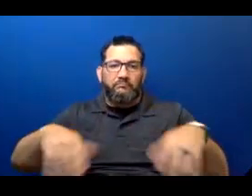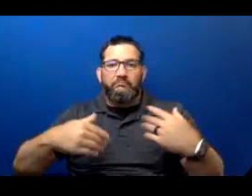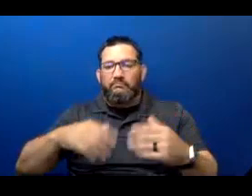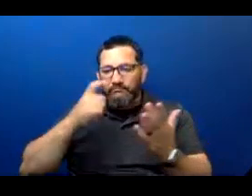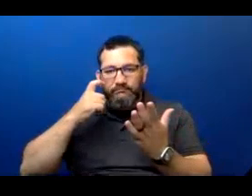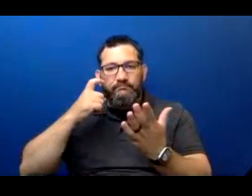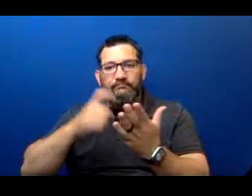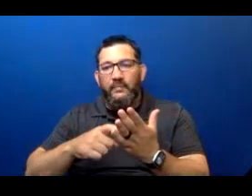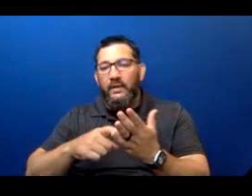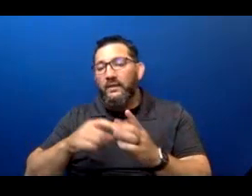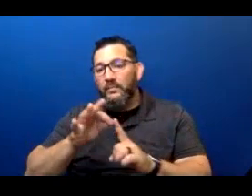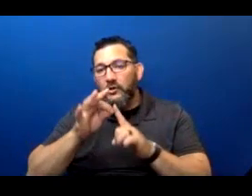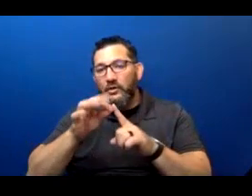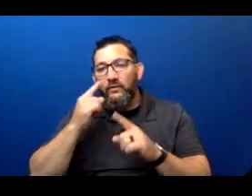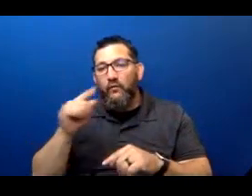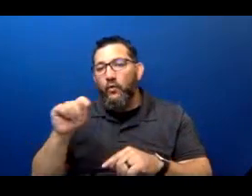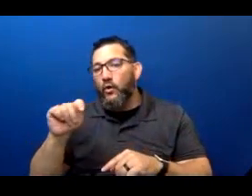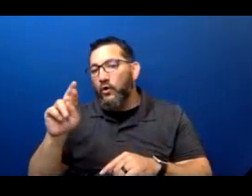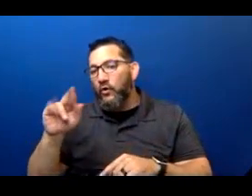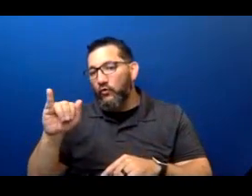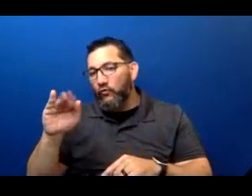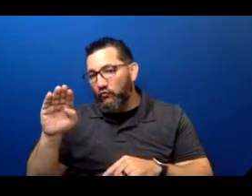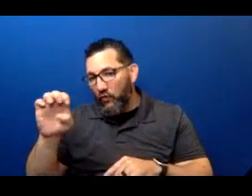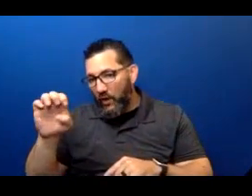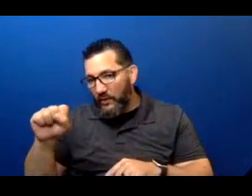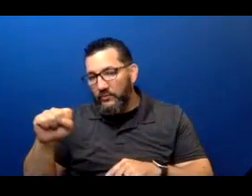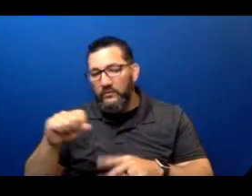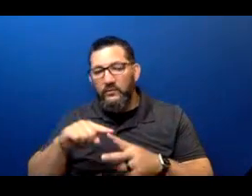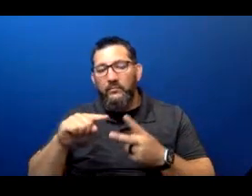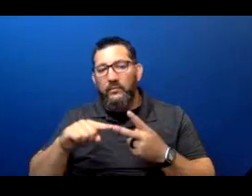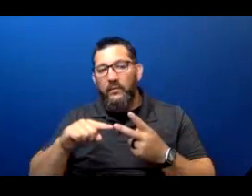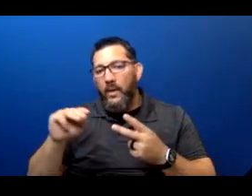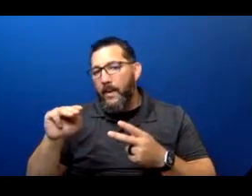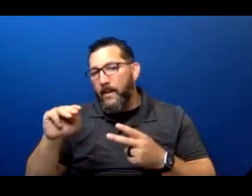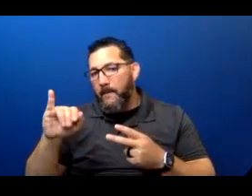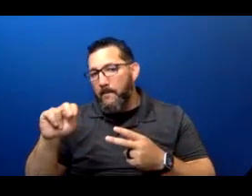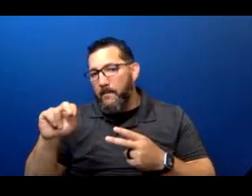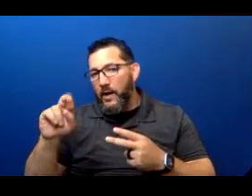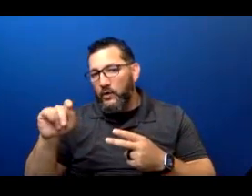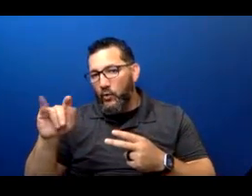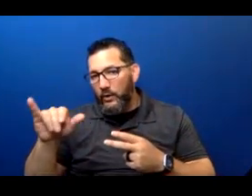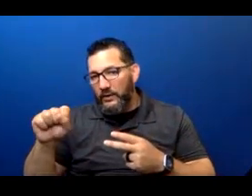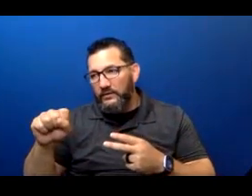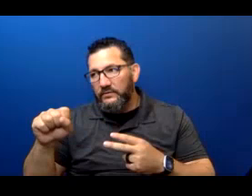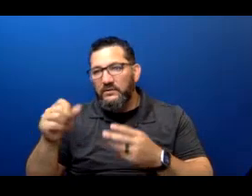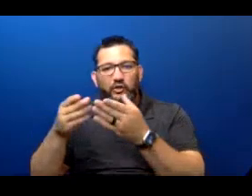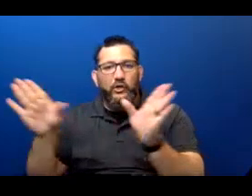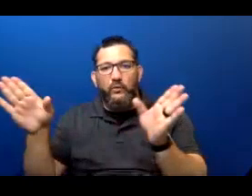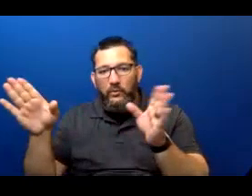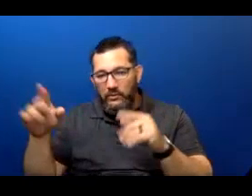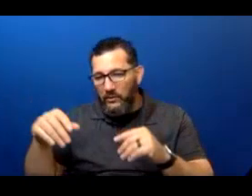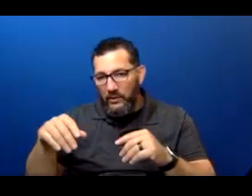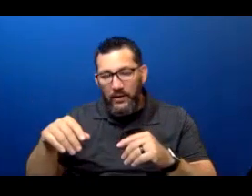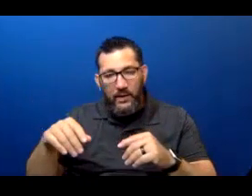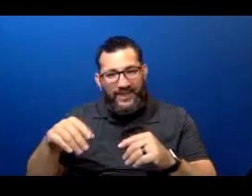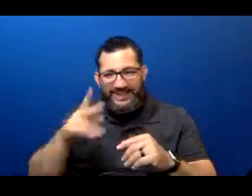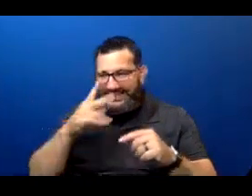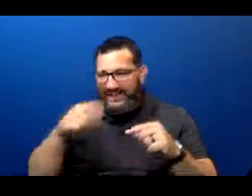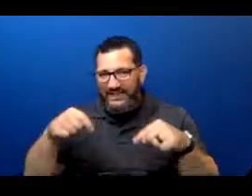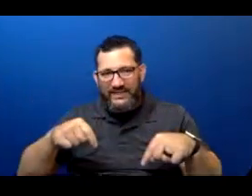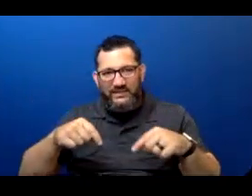of the tribes and for minorities in general, and just across the board in what the importance of this